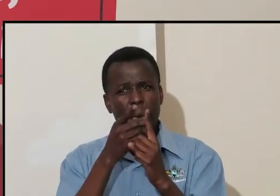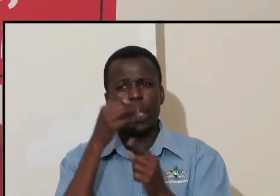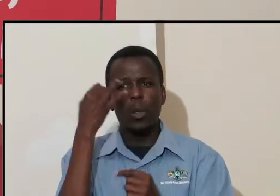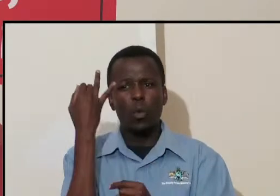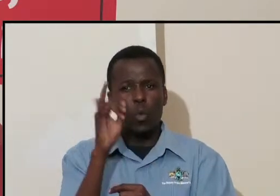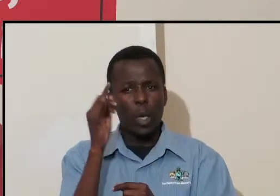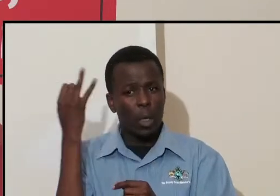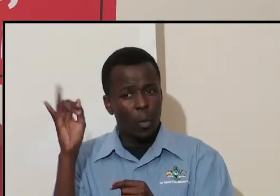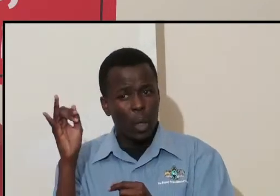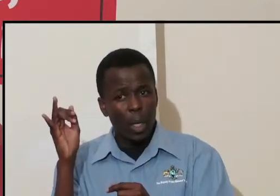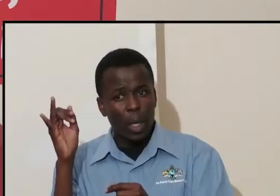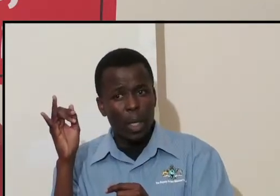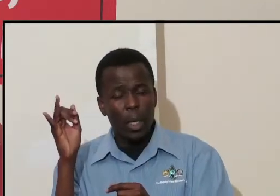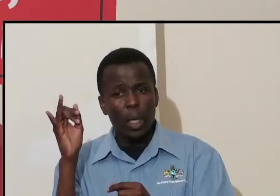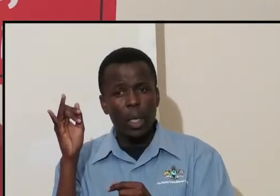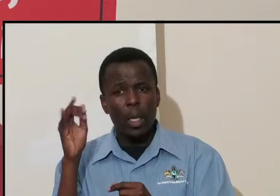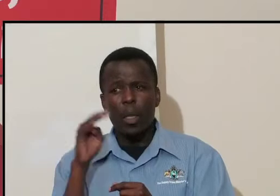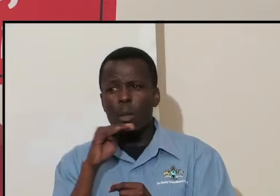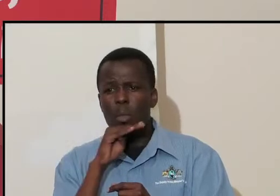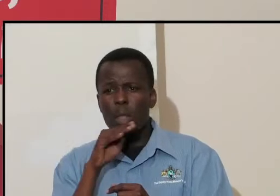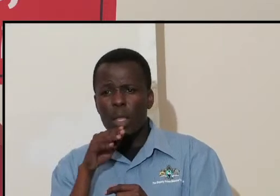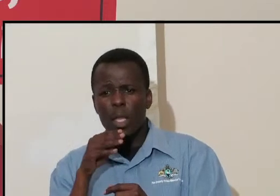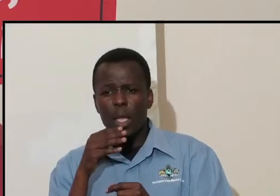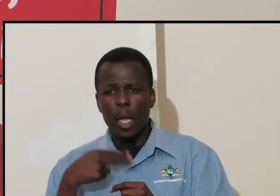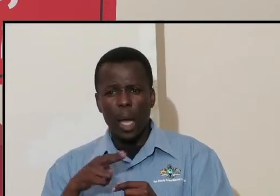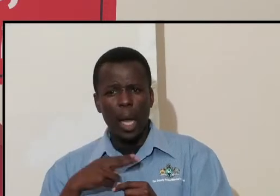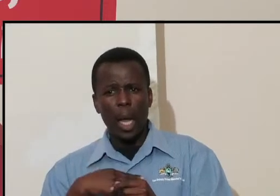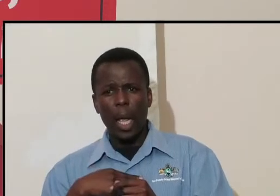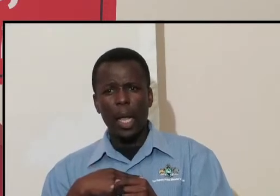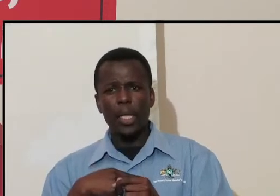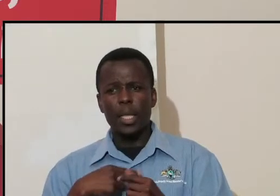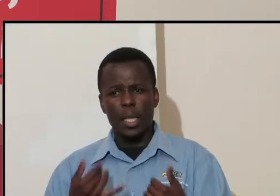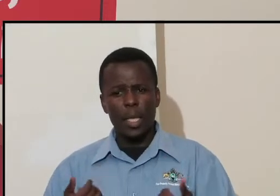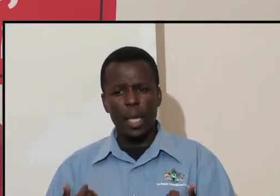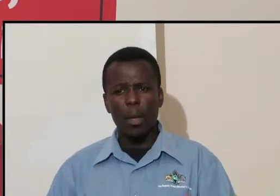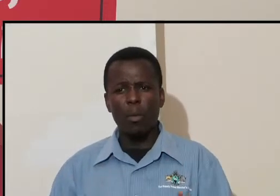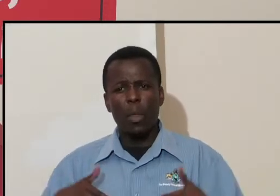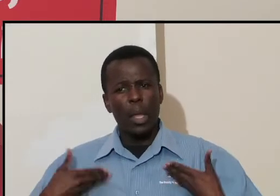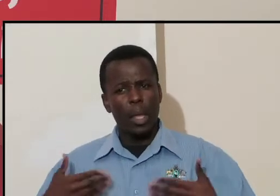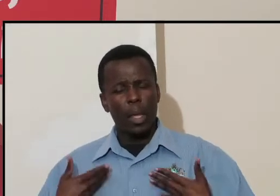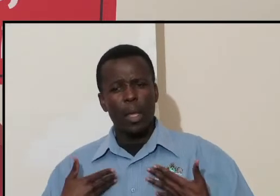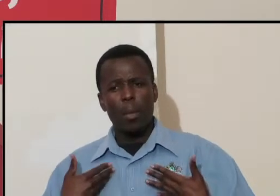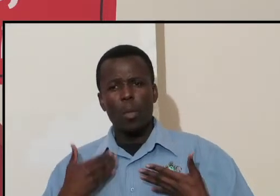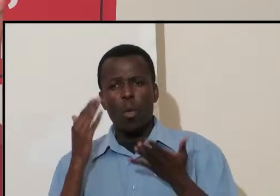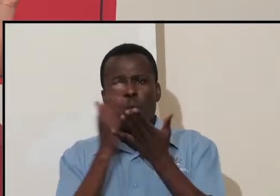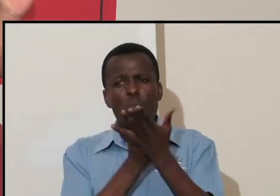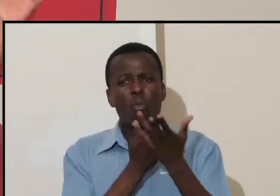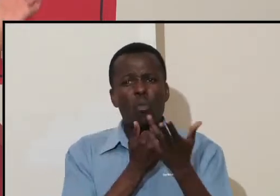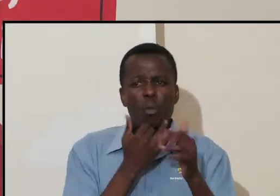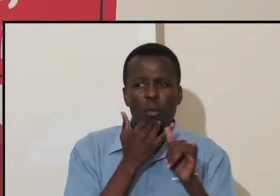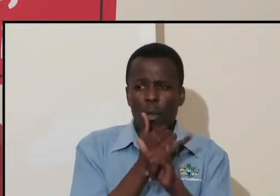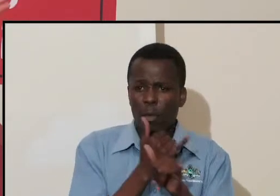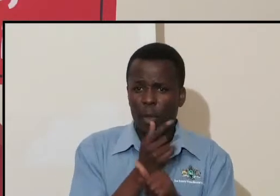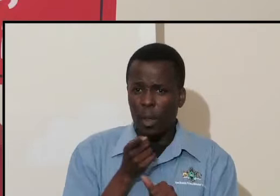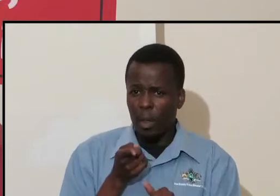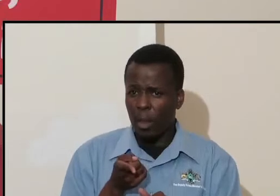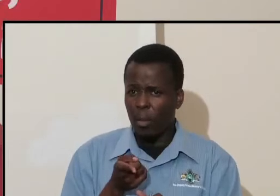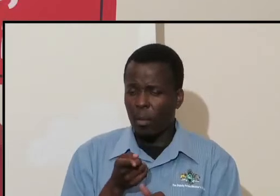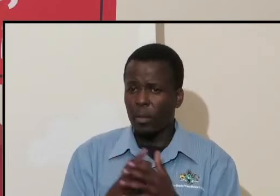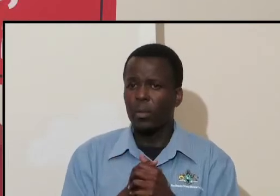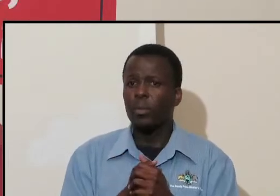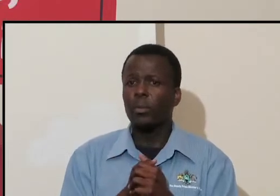target 10 years early. But that also means that where we haven't reached,